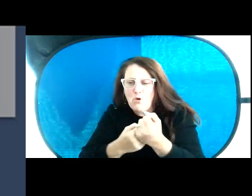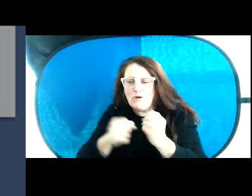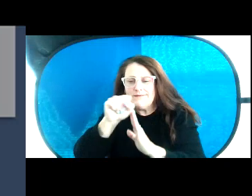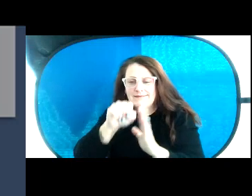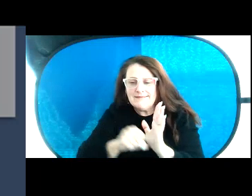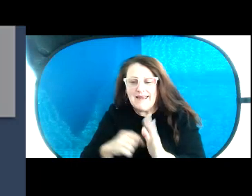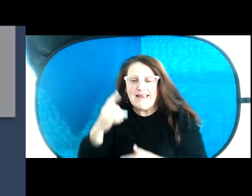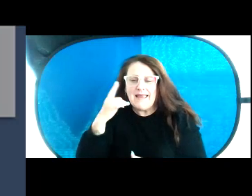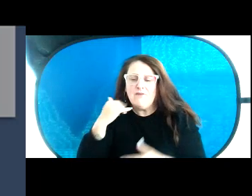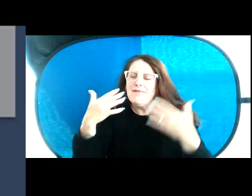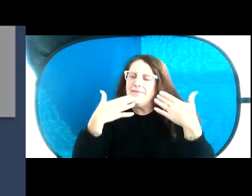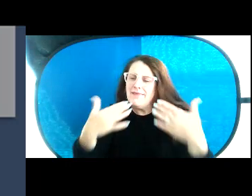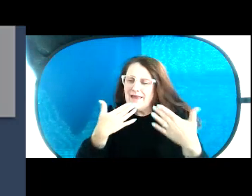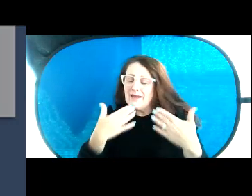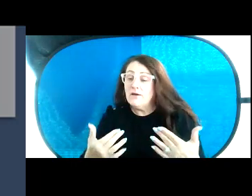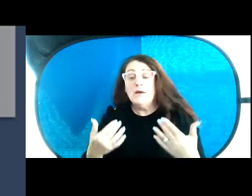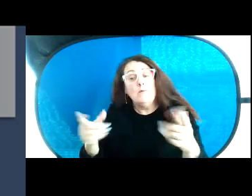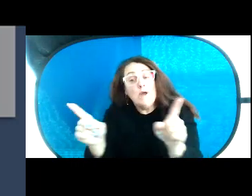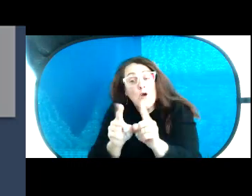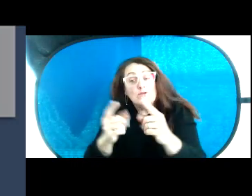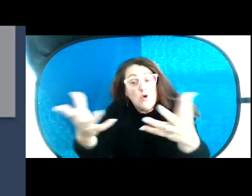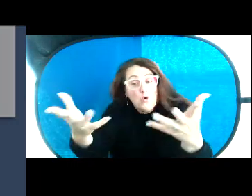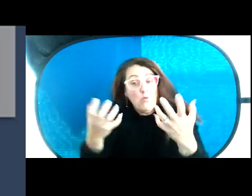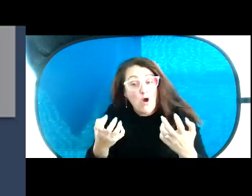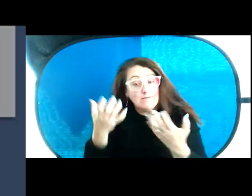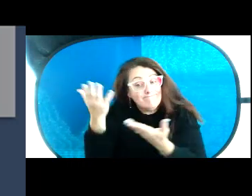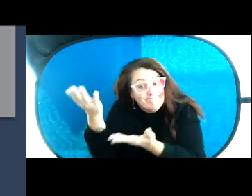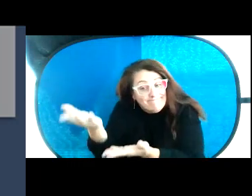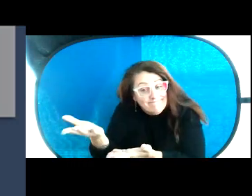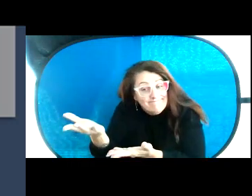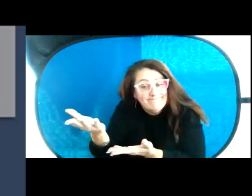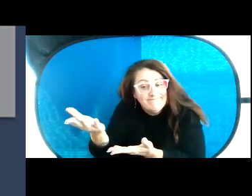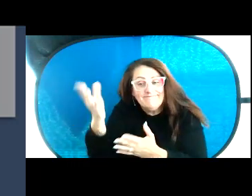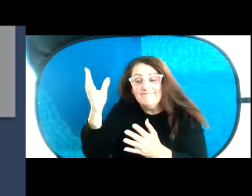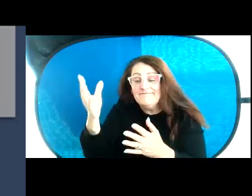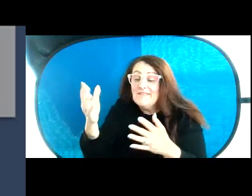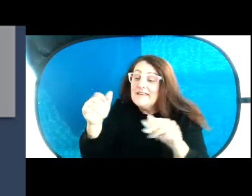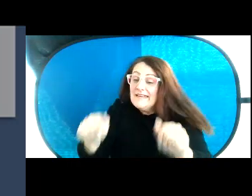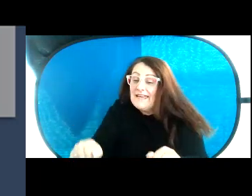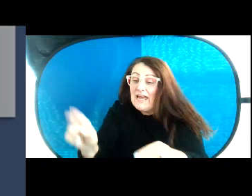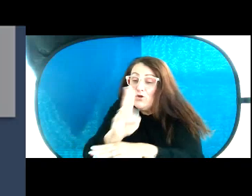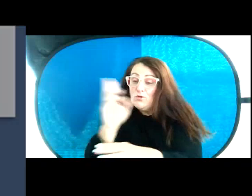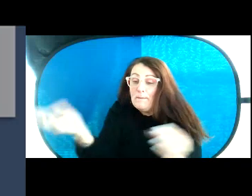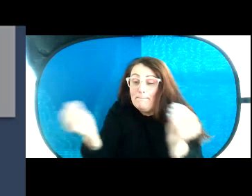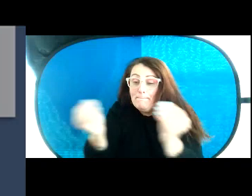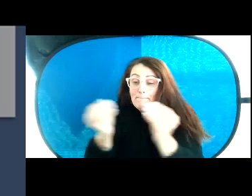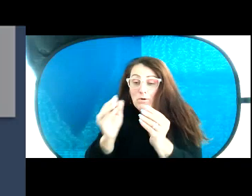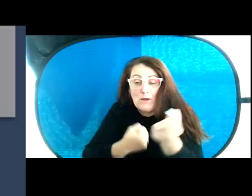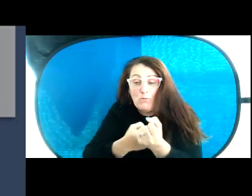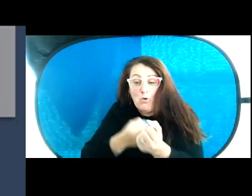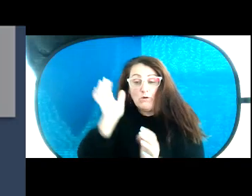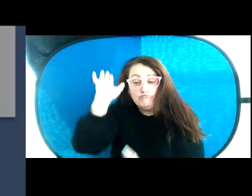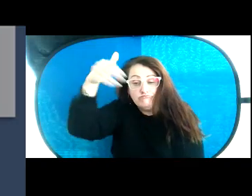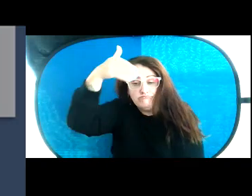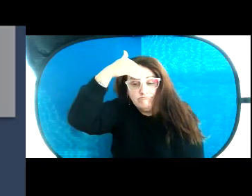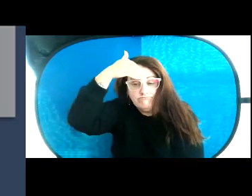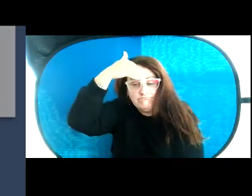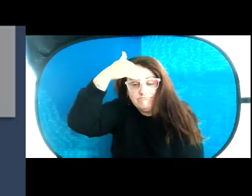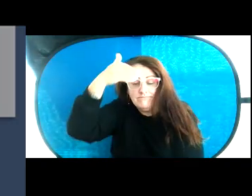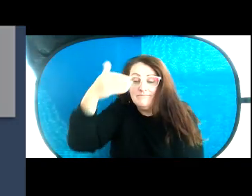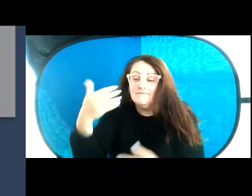we also would like to have that same great support from, not that we don't get any, but we could always use a little bit more. As a member of the